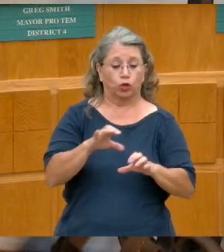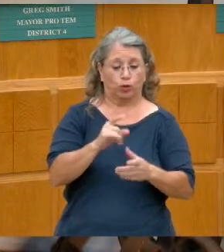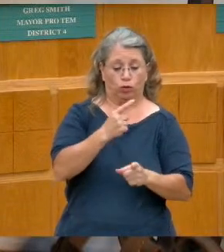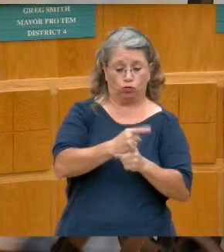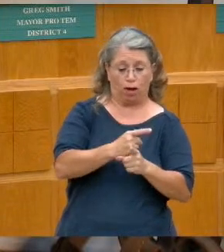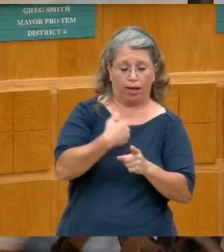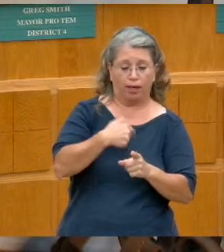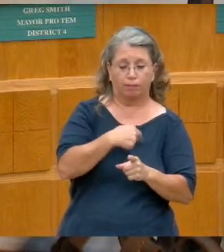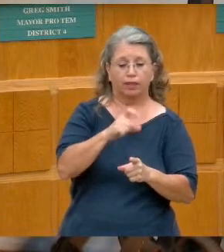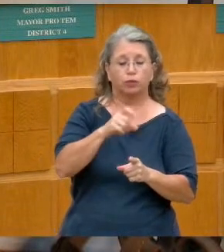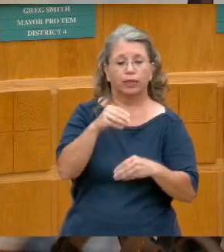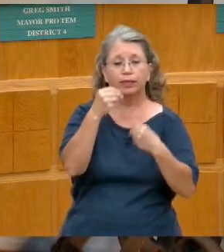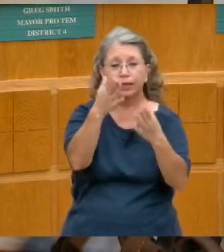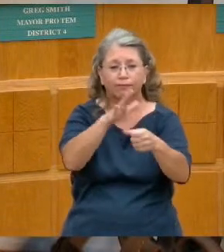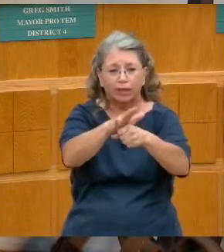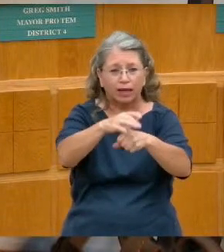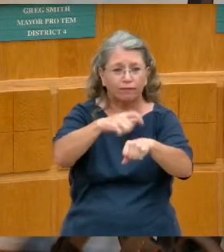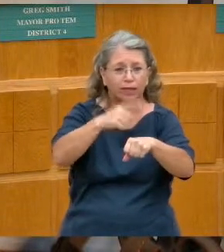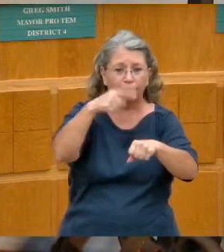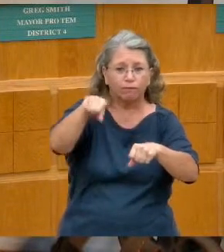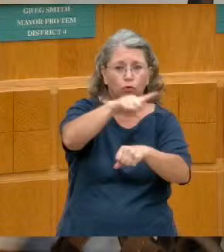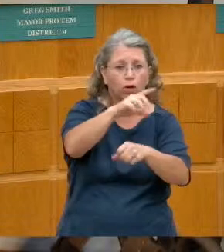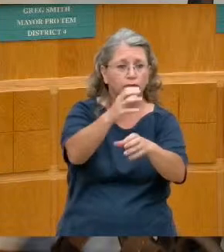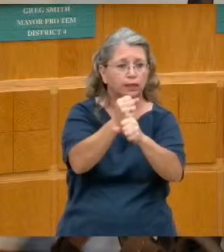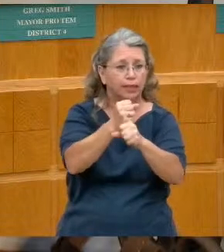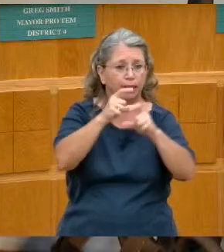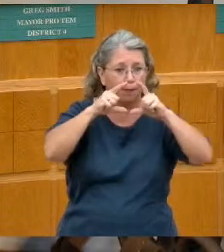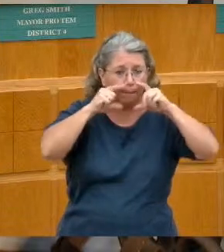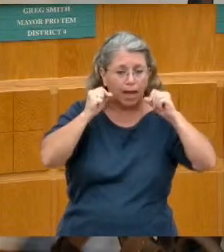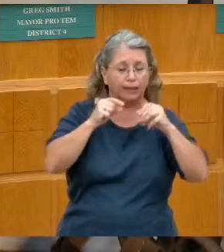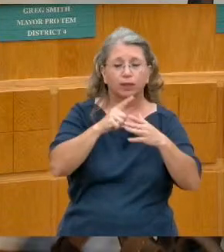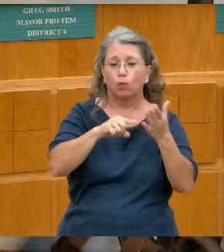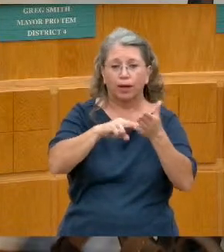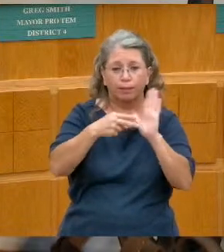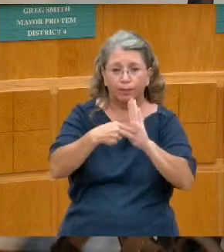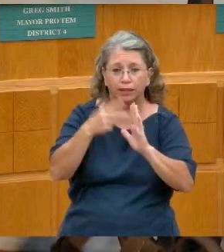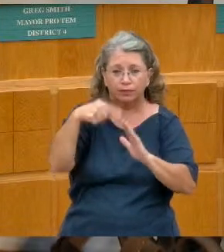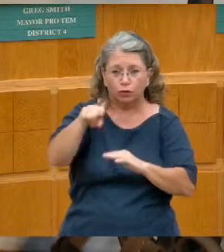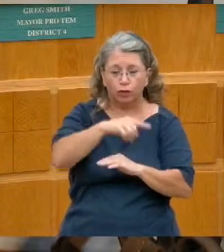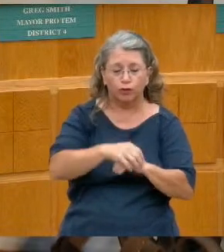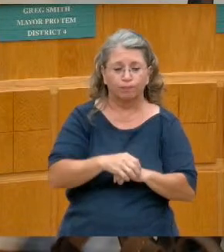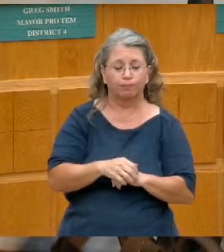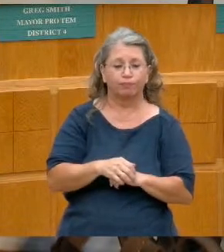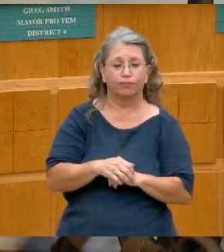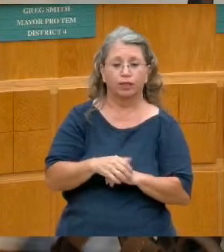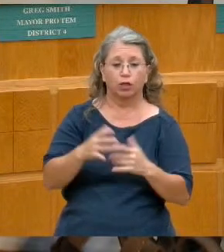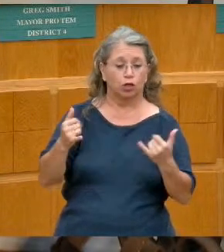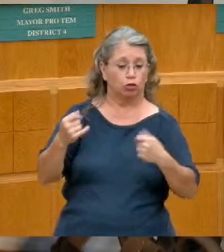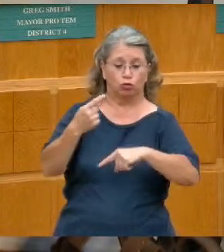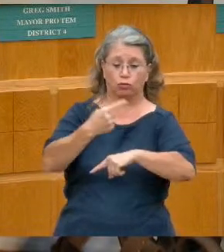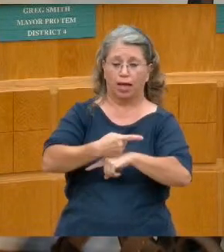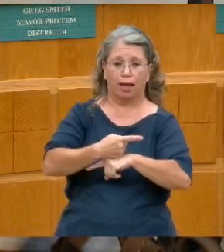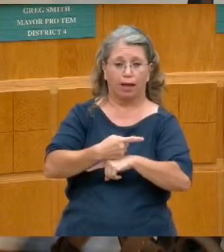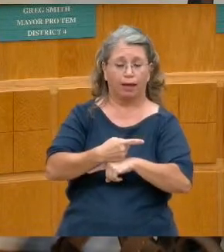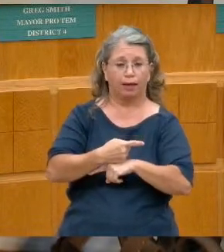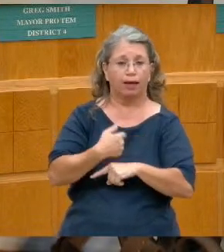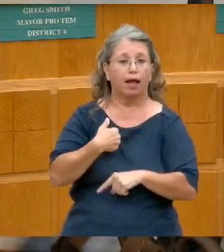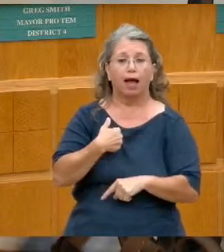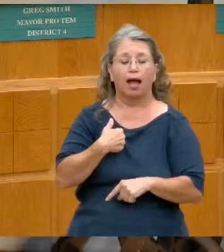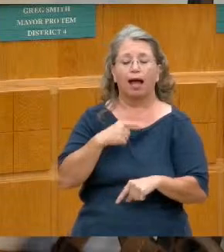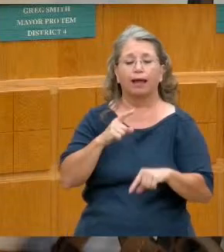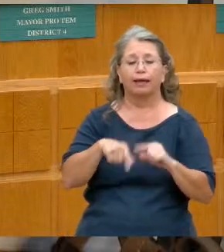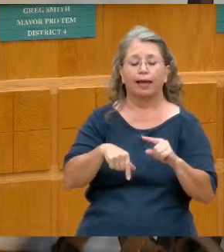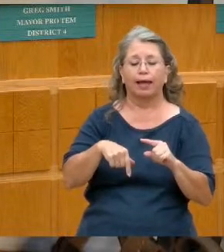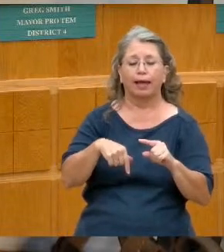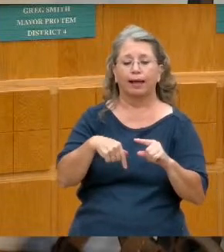what a mask order means to them and what it doesn't mean. Today, I'm not able to get a mask order done right.